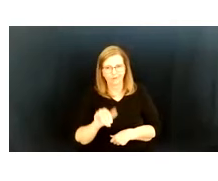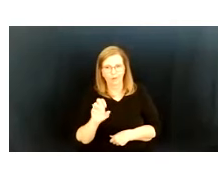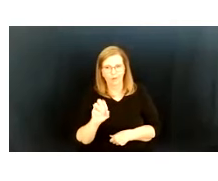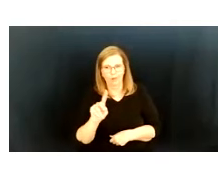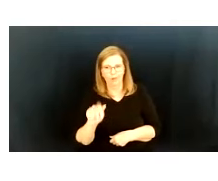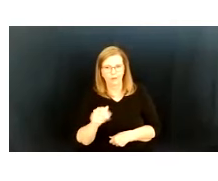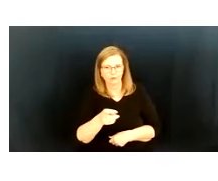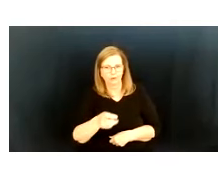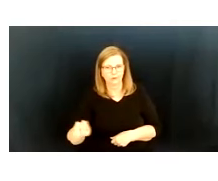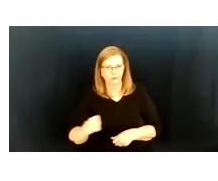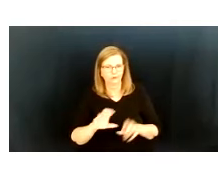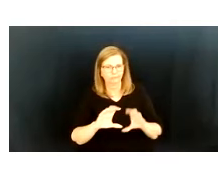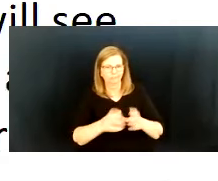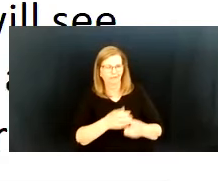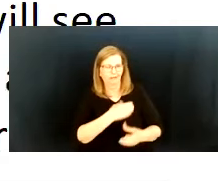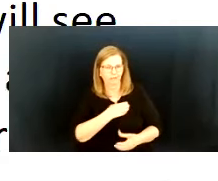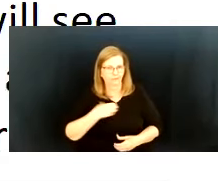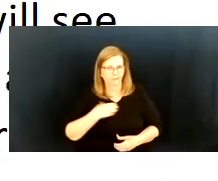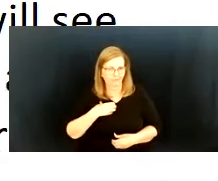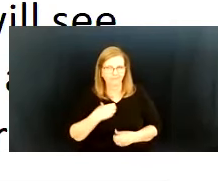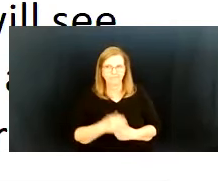Council.